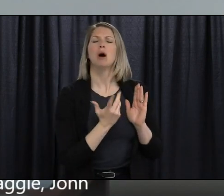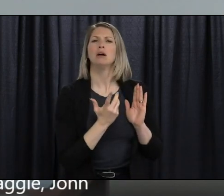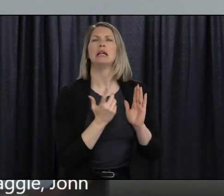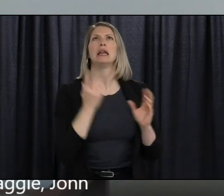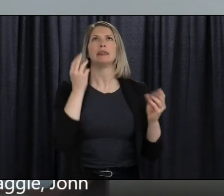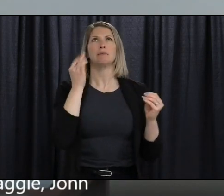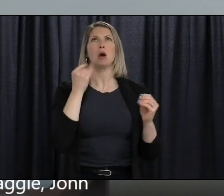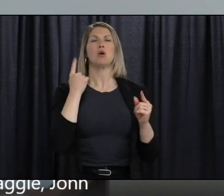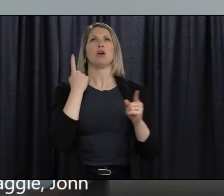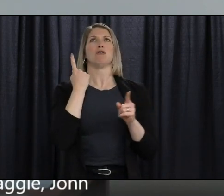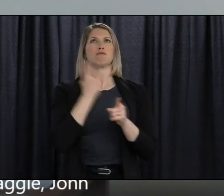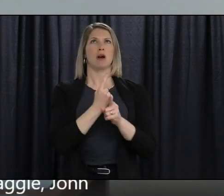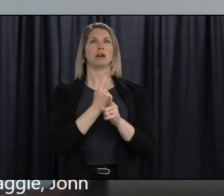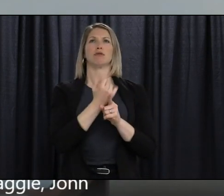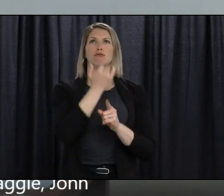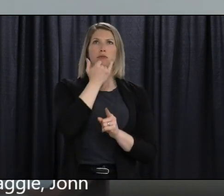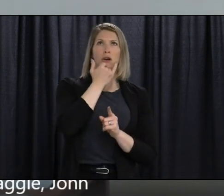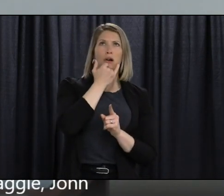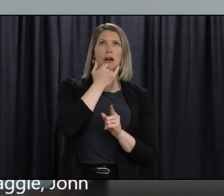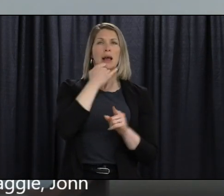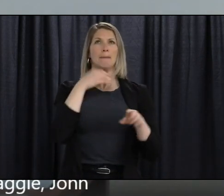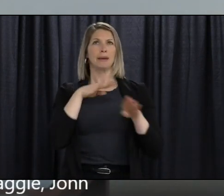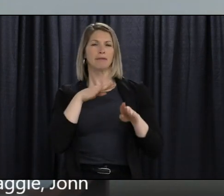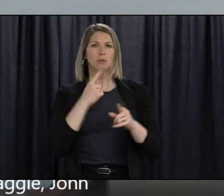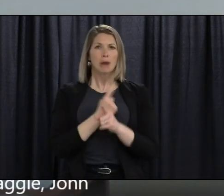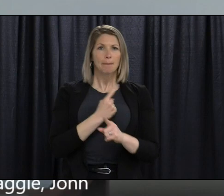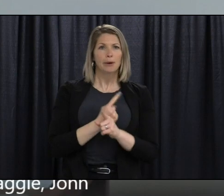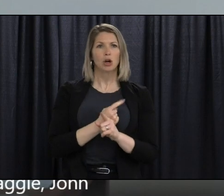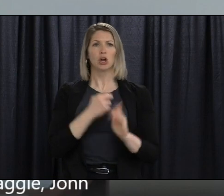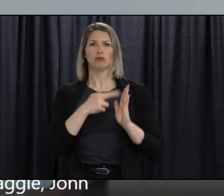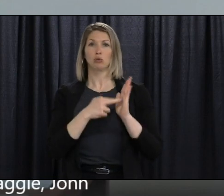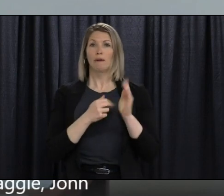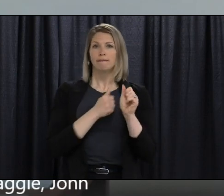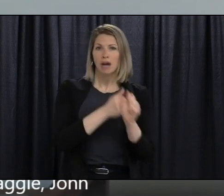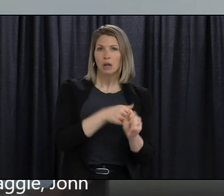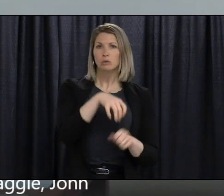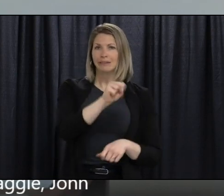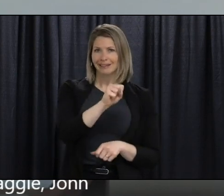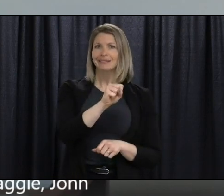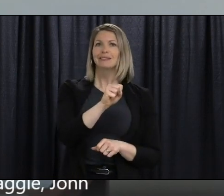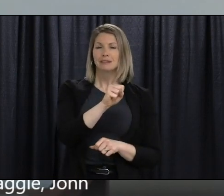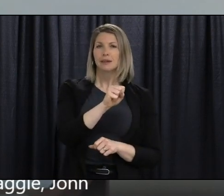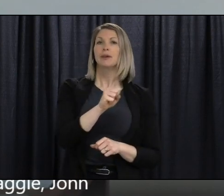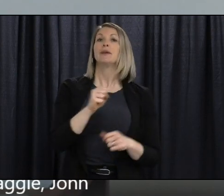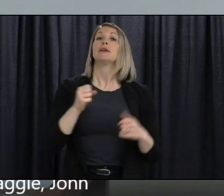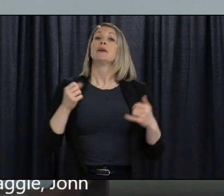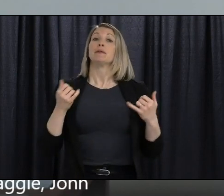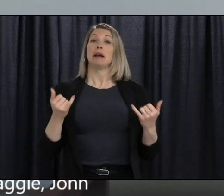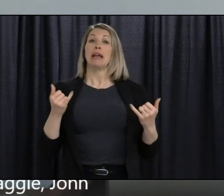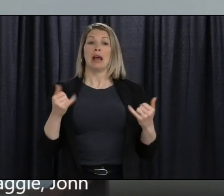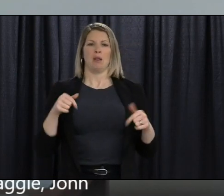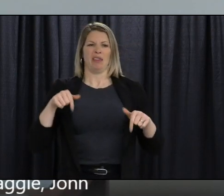indeed my entire time in the Department of Health has been around mental health. And we've